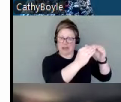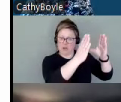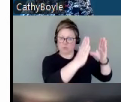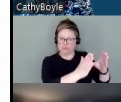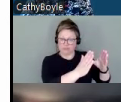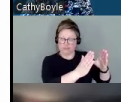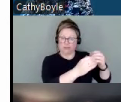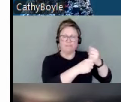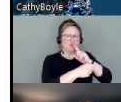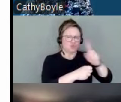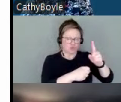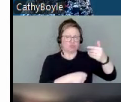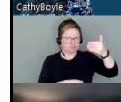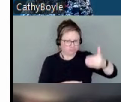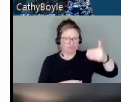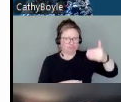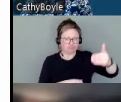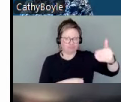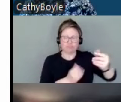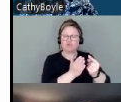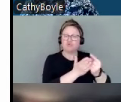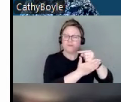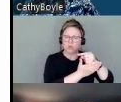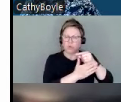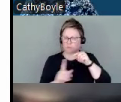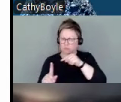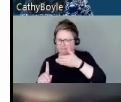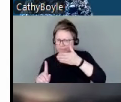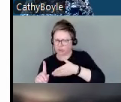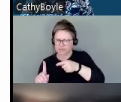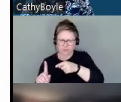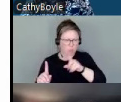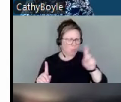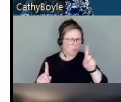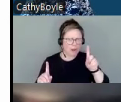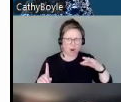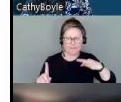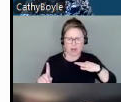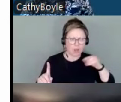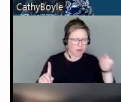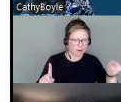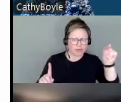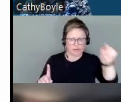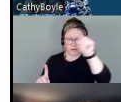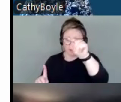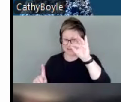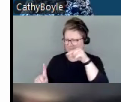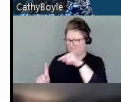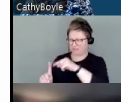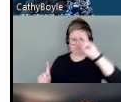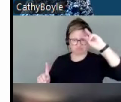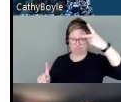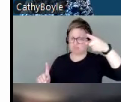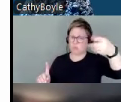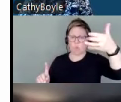sure you regularly review where the person is applying and remove any locations they are not willing to accept.